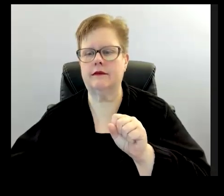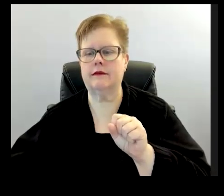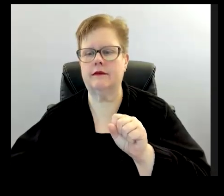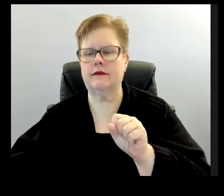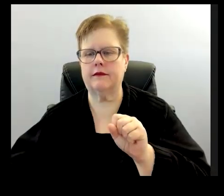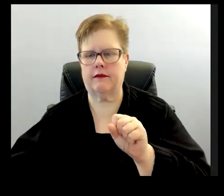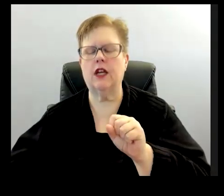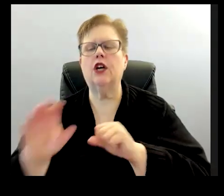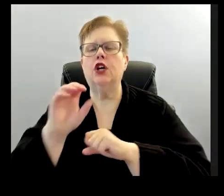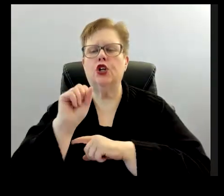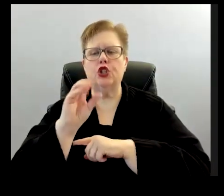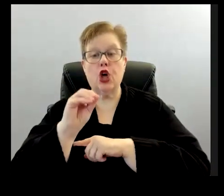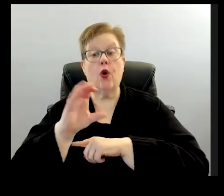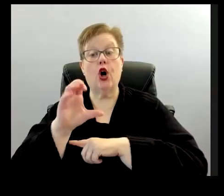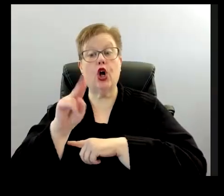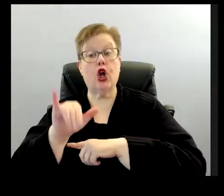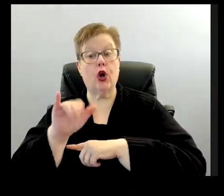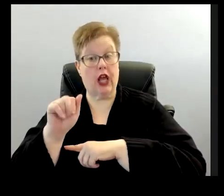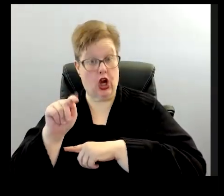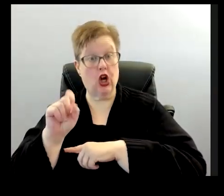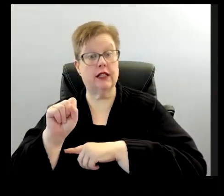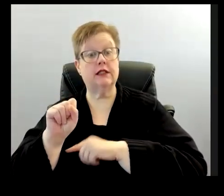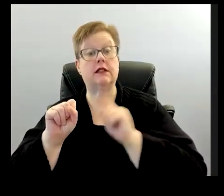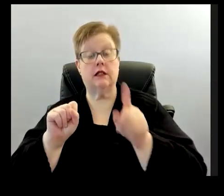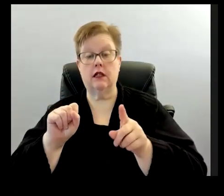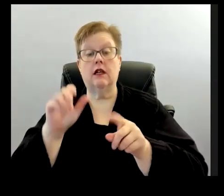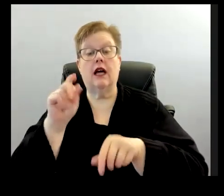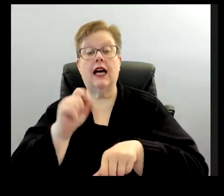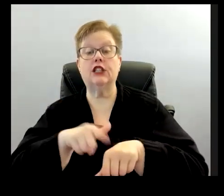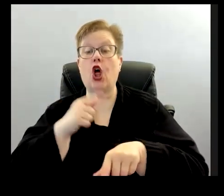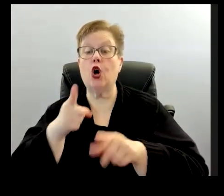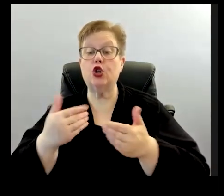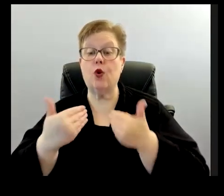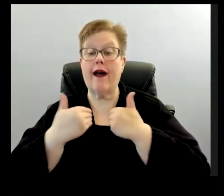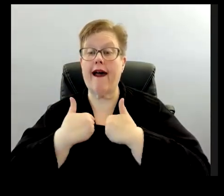So CUNY Arts is a way, as long as you have